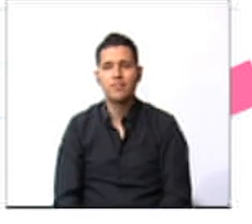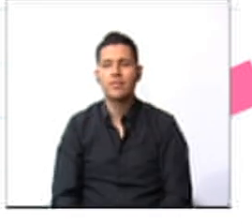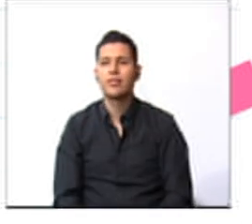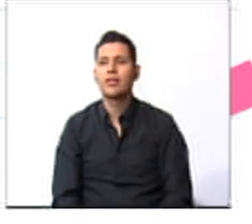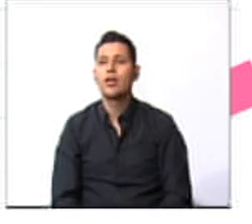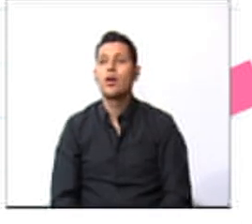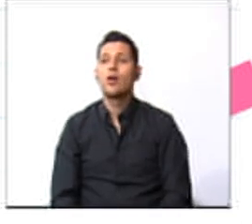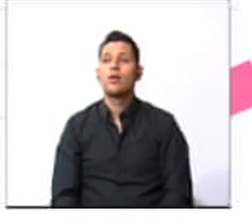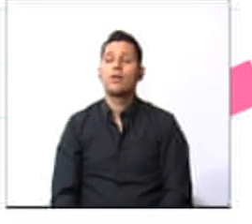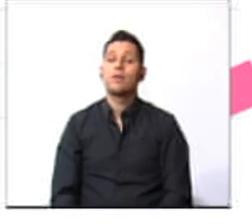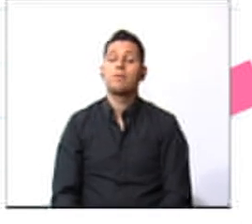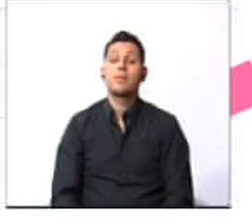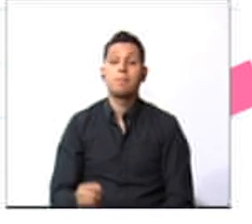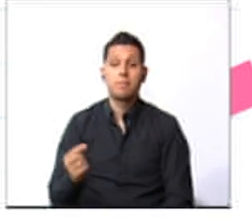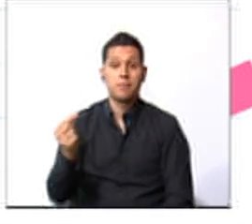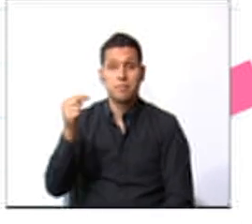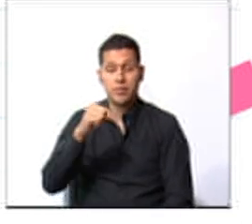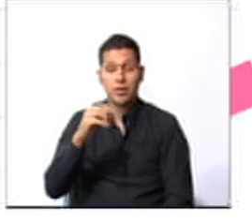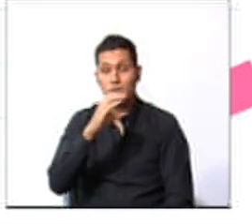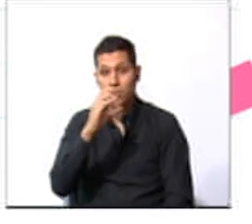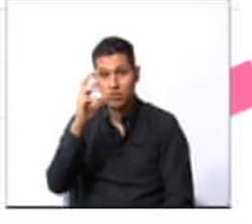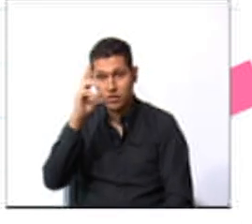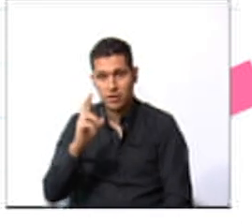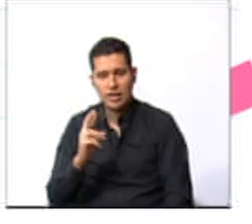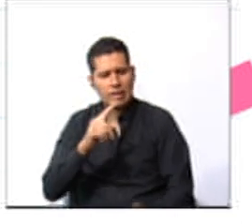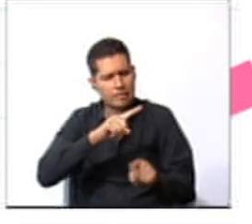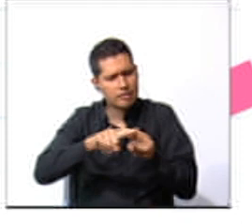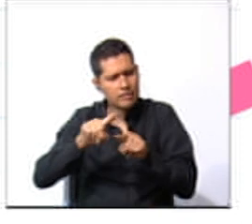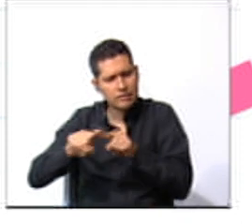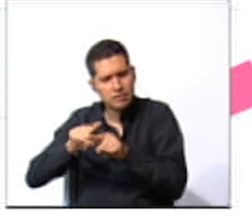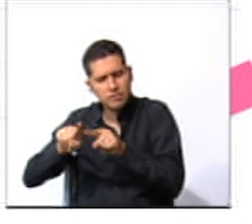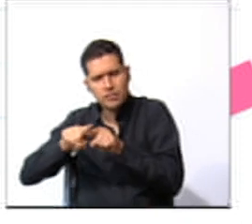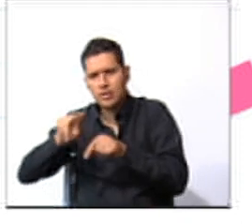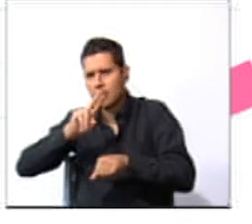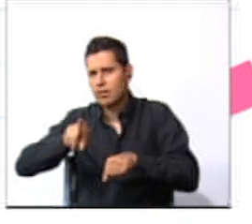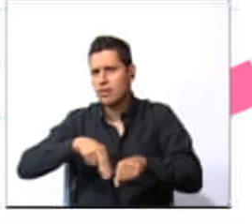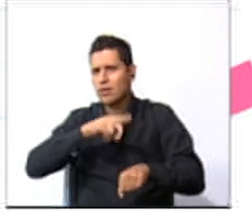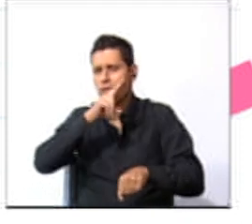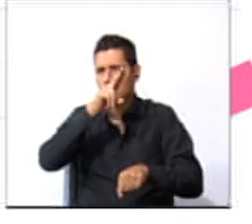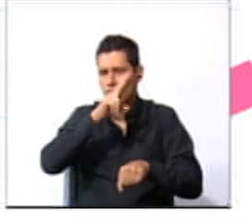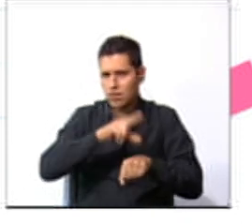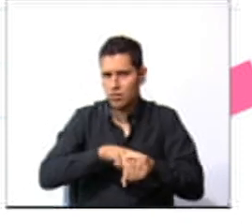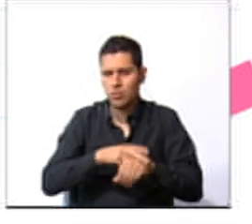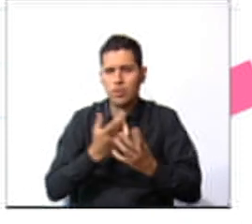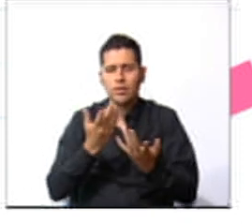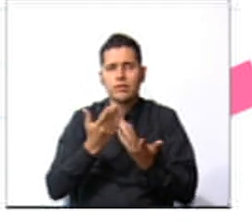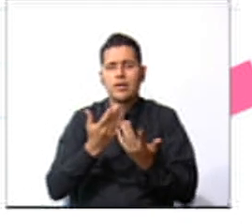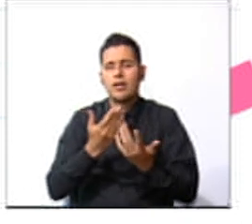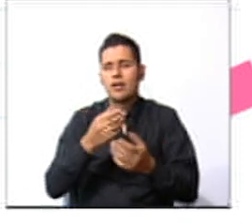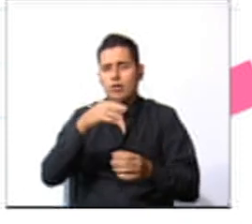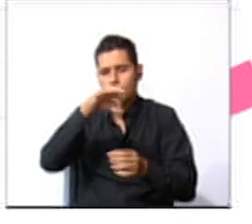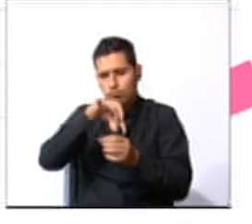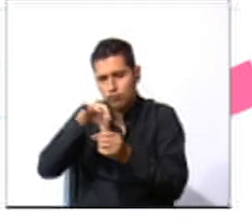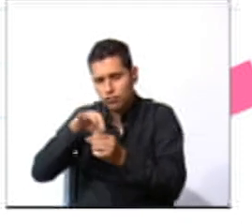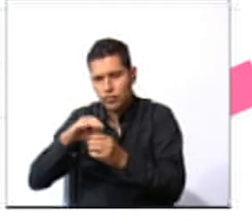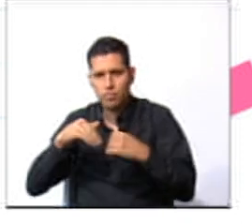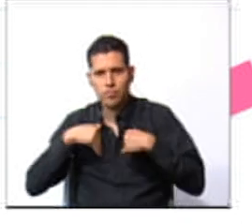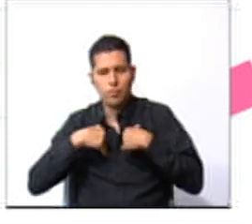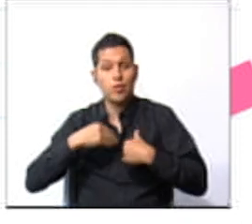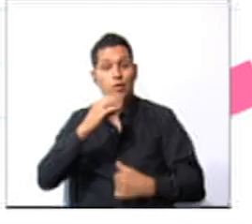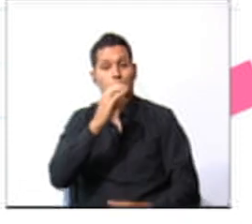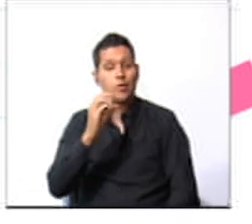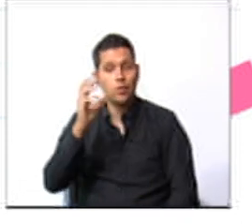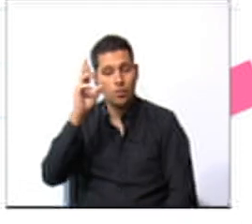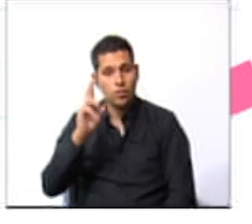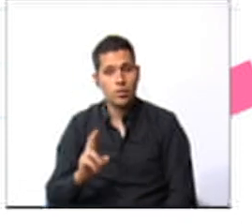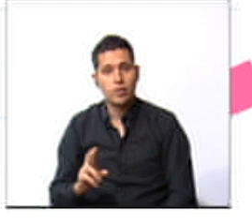Costa Rica with a rich diversity of natural beauty and super wildlife. Costa Rica has